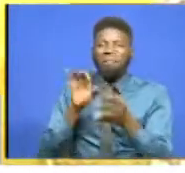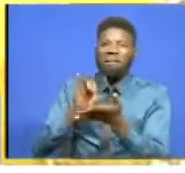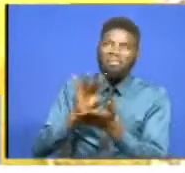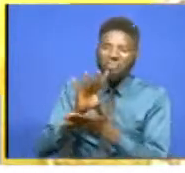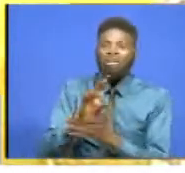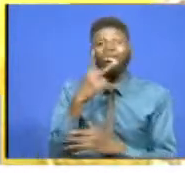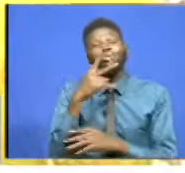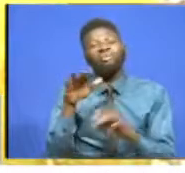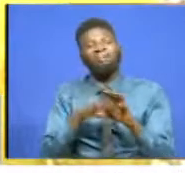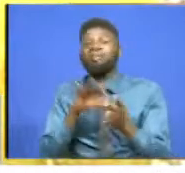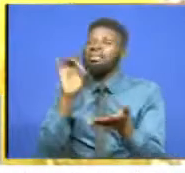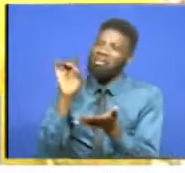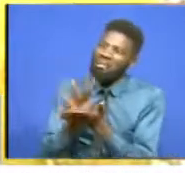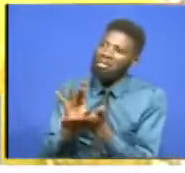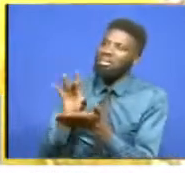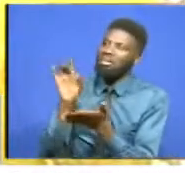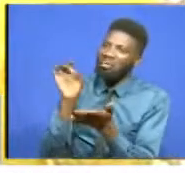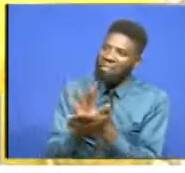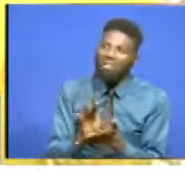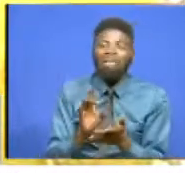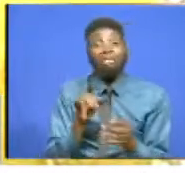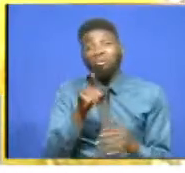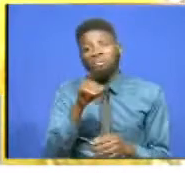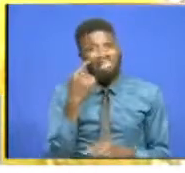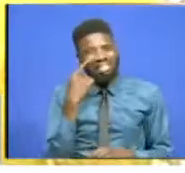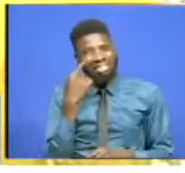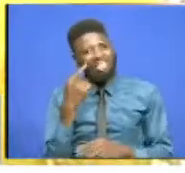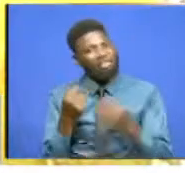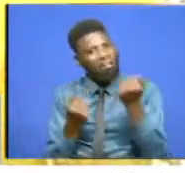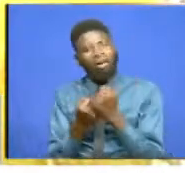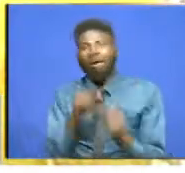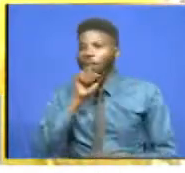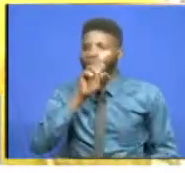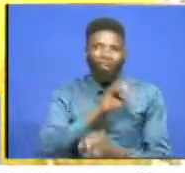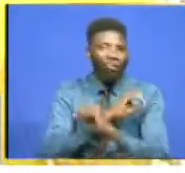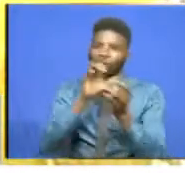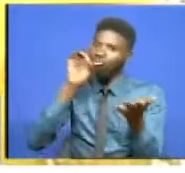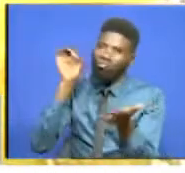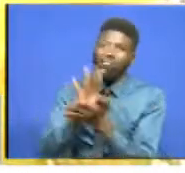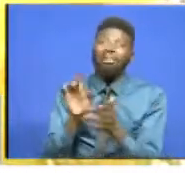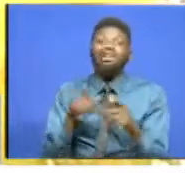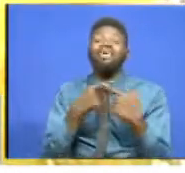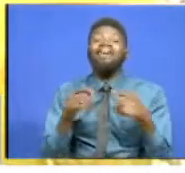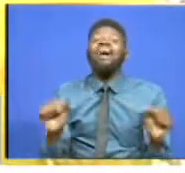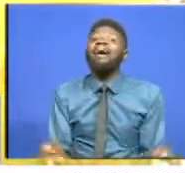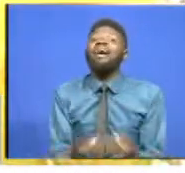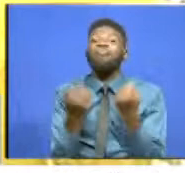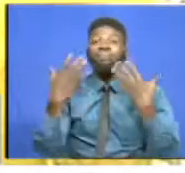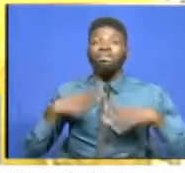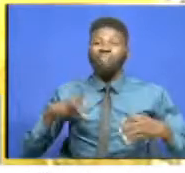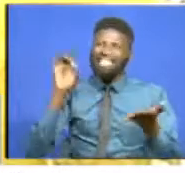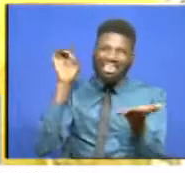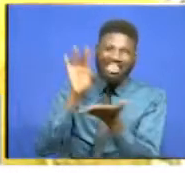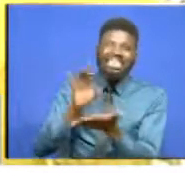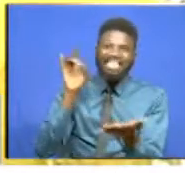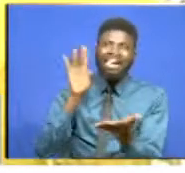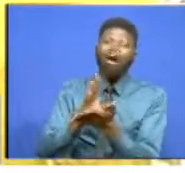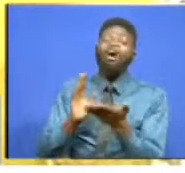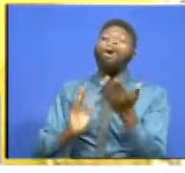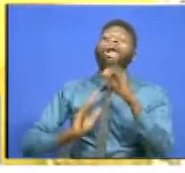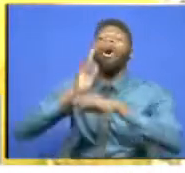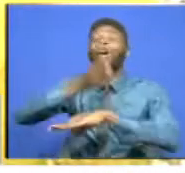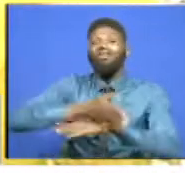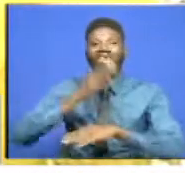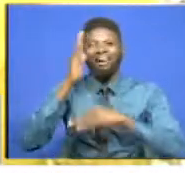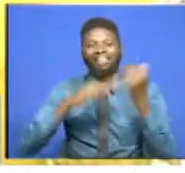members, whoever does not seem to be a Nyayo person is expelled. Finally, there are more people out there than there were inside. And that's how Kano died. So what